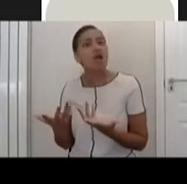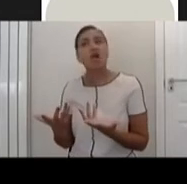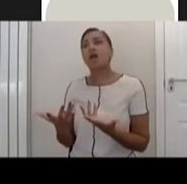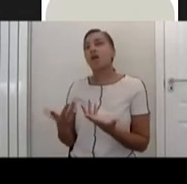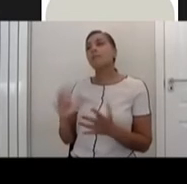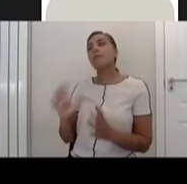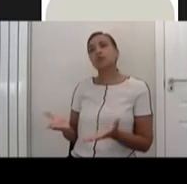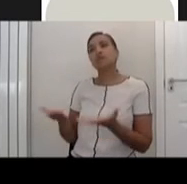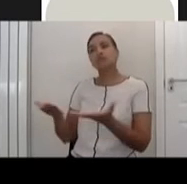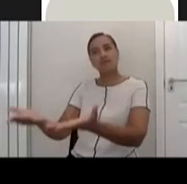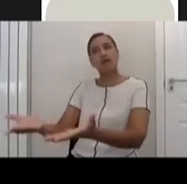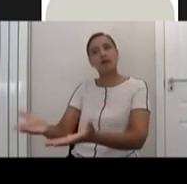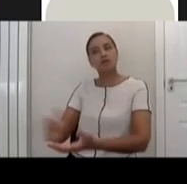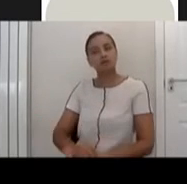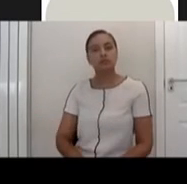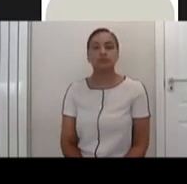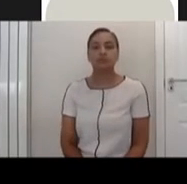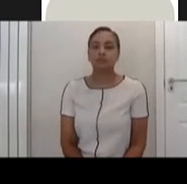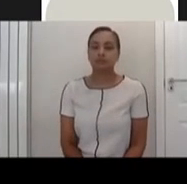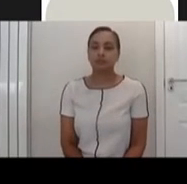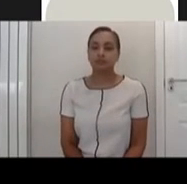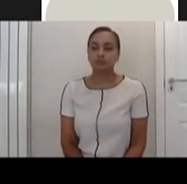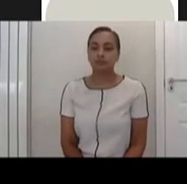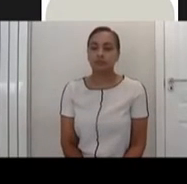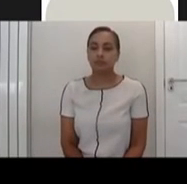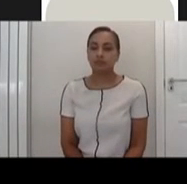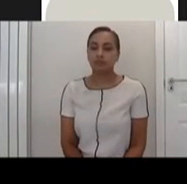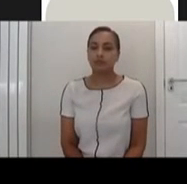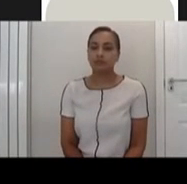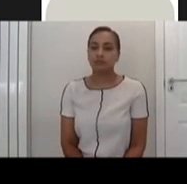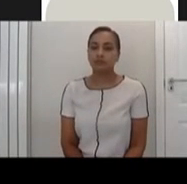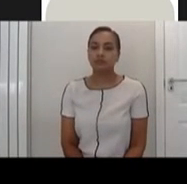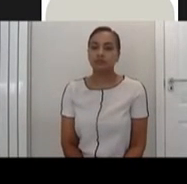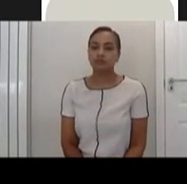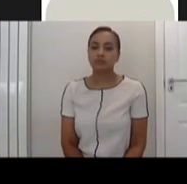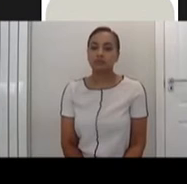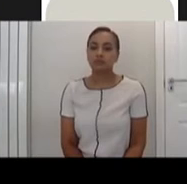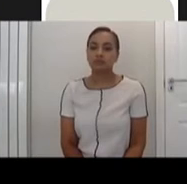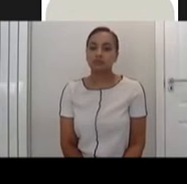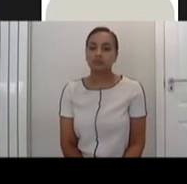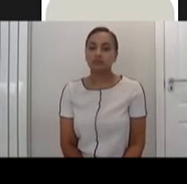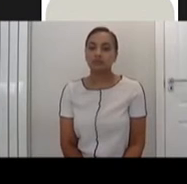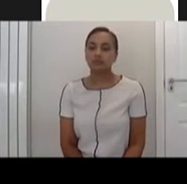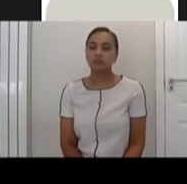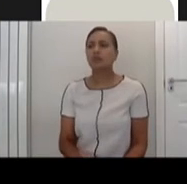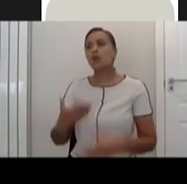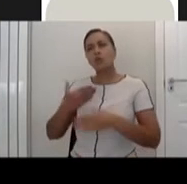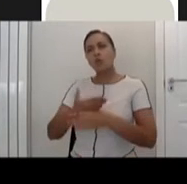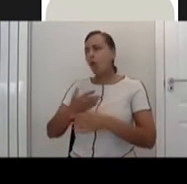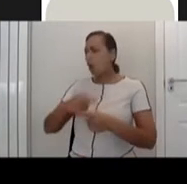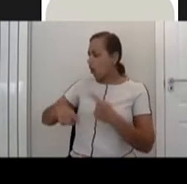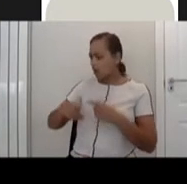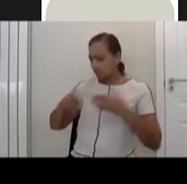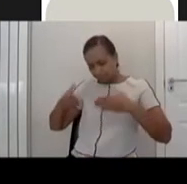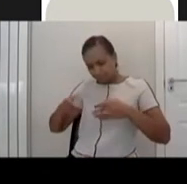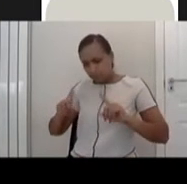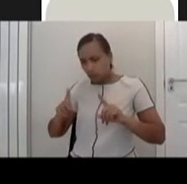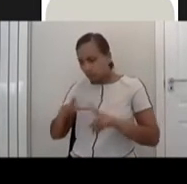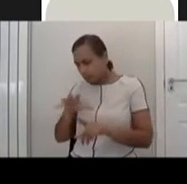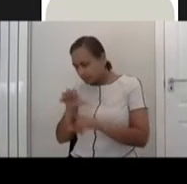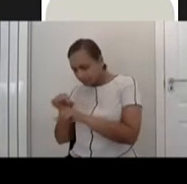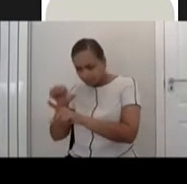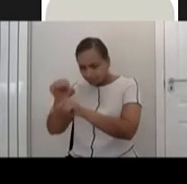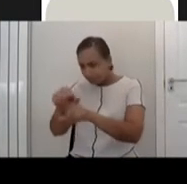So to kind of give you just some brief highlights, because I'm conscious of time, of the stuff that we've been doing. We've been, you know, identifying rough sleepers who